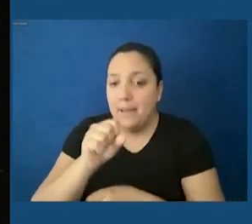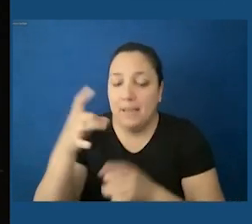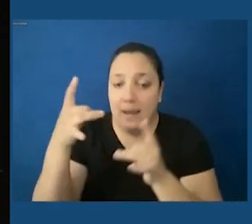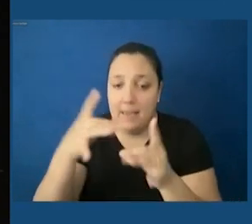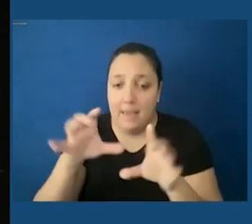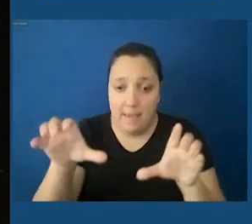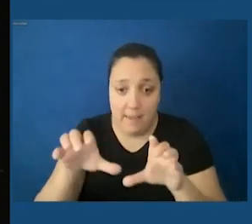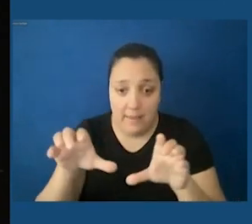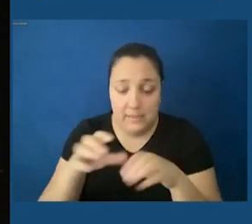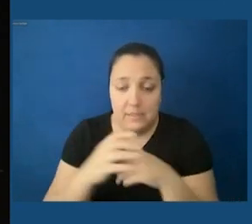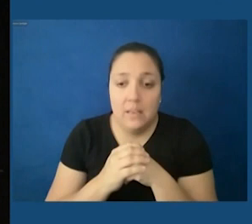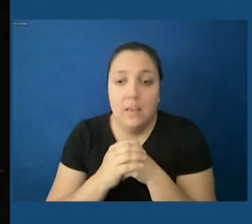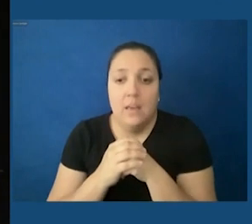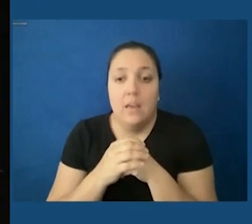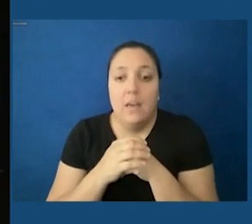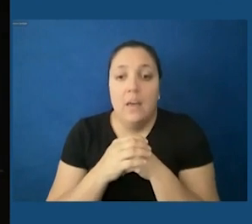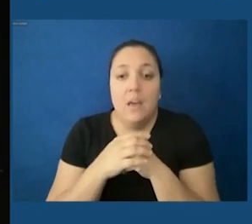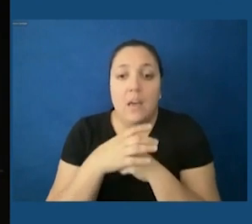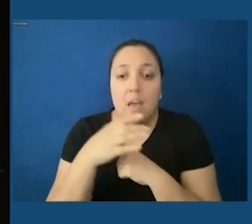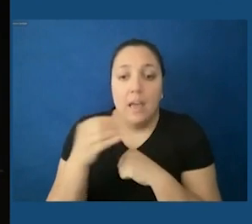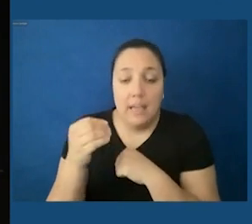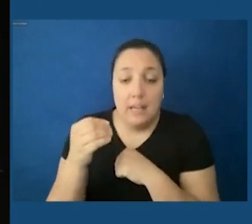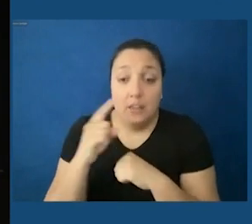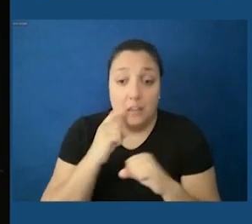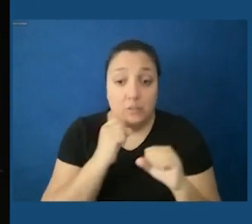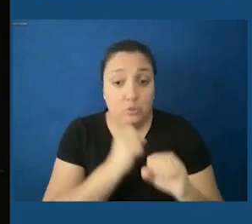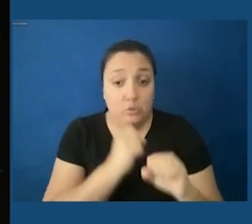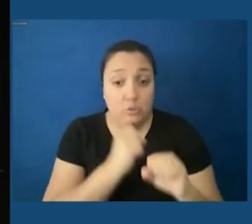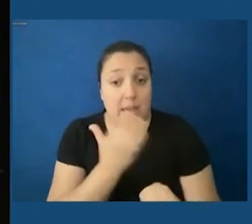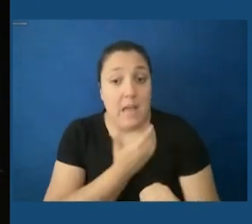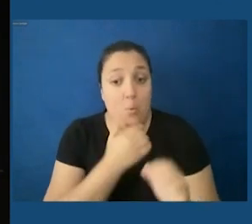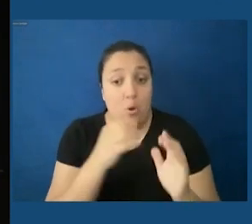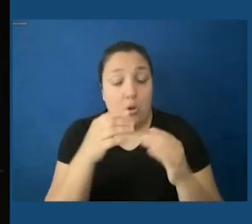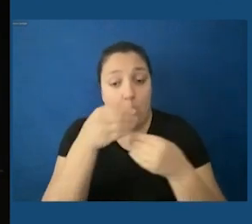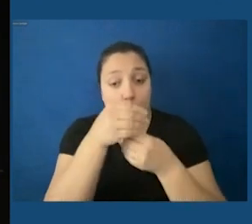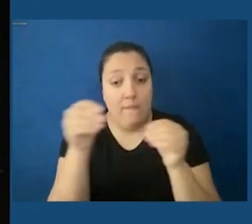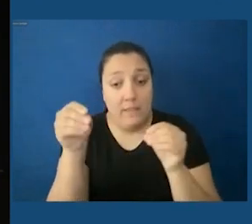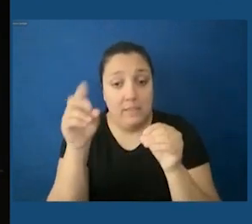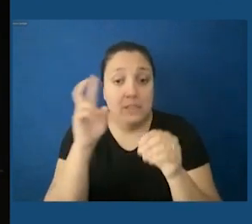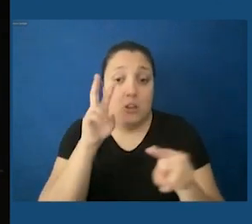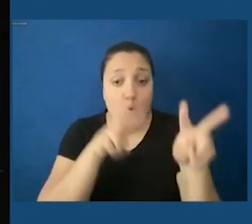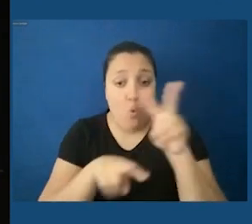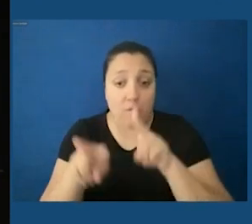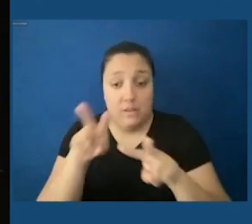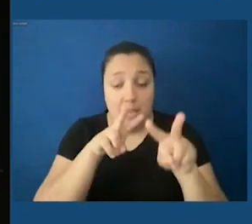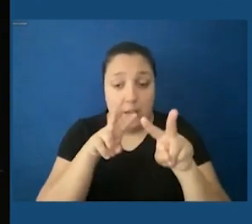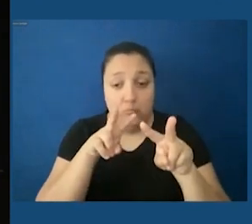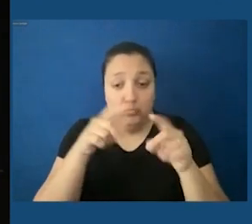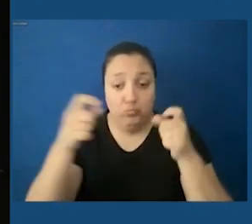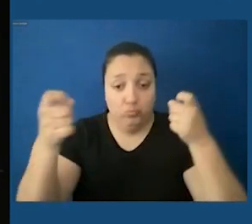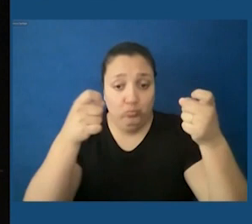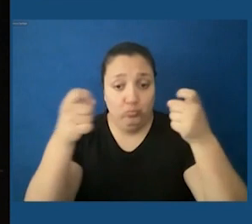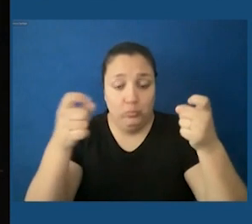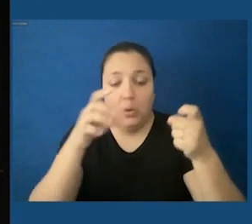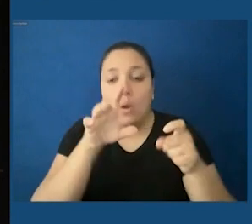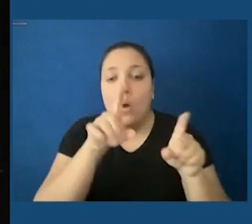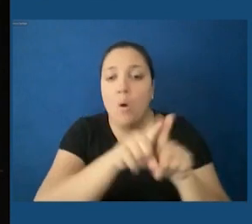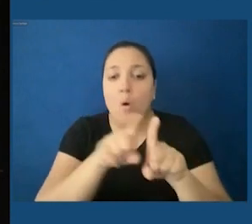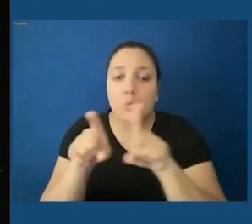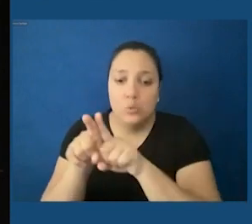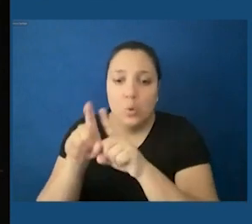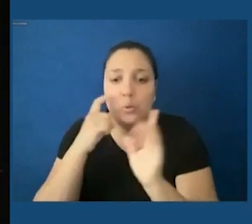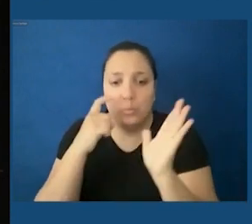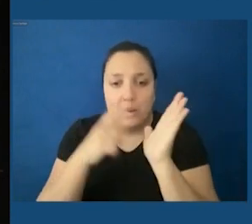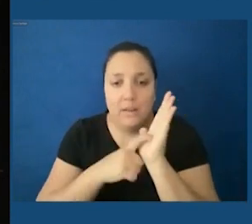acts, and have strengthened our office's oversight over those things. But we also recognize that hate